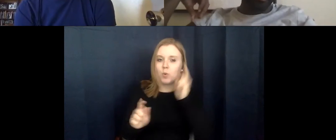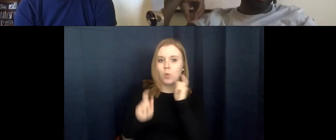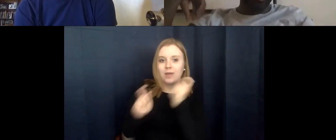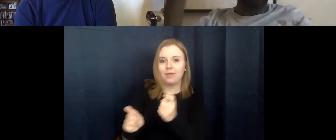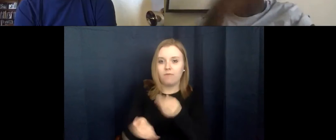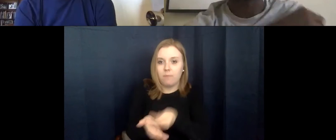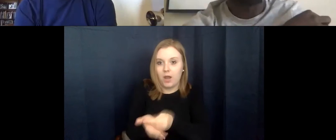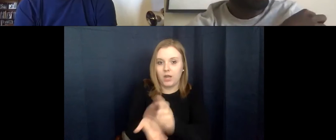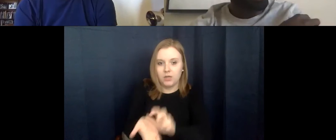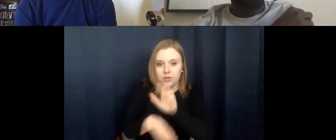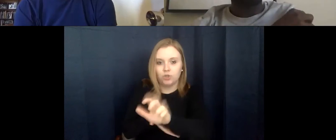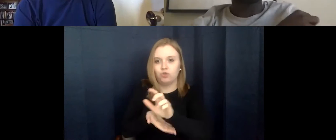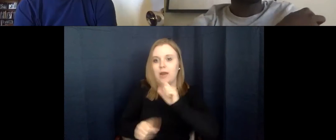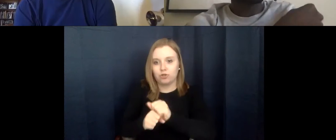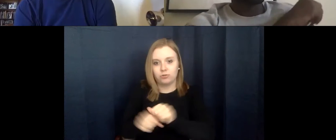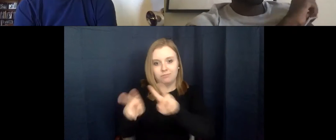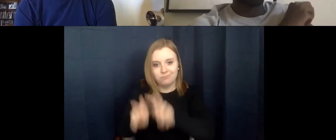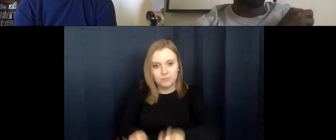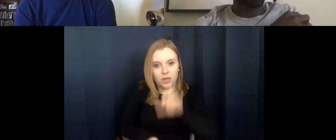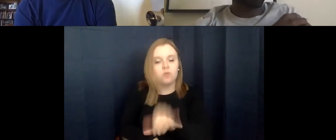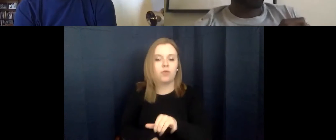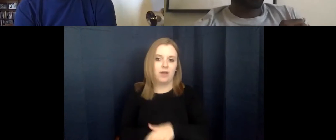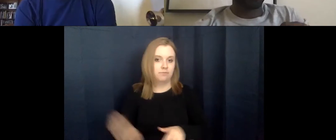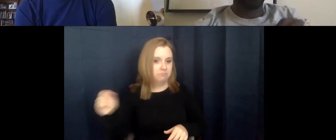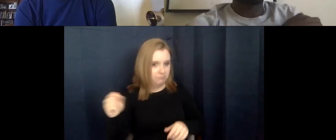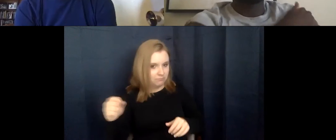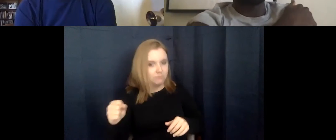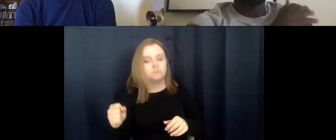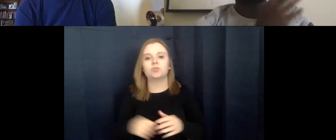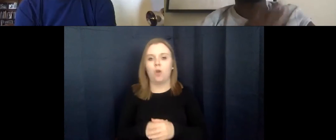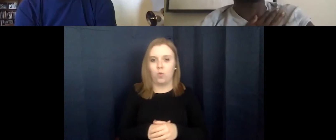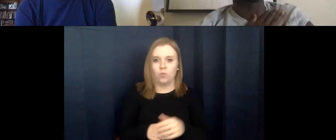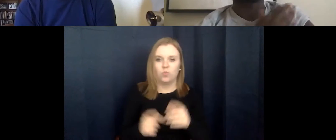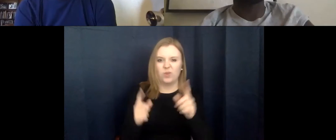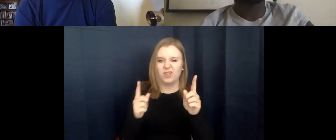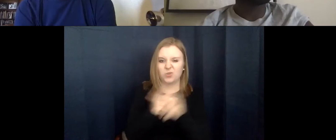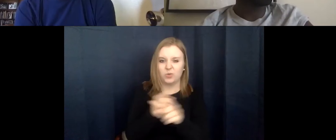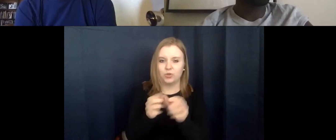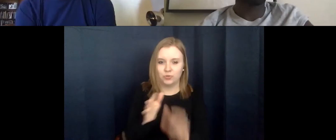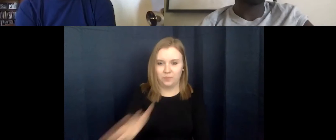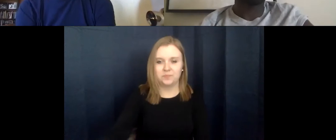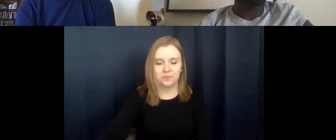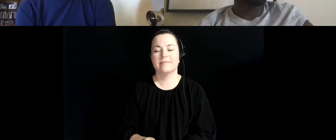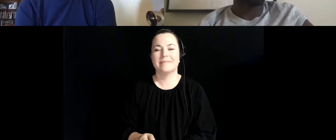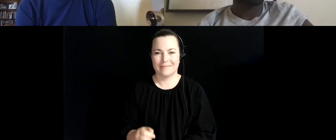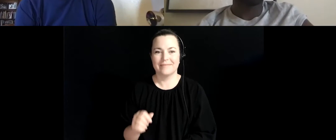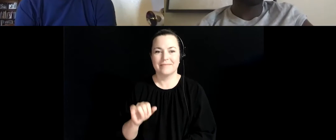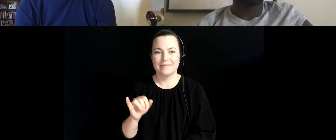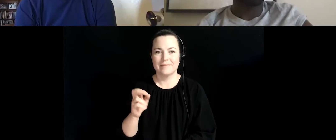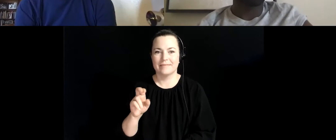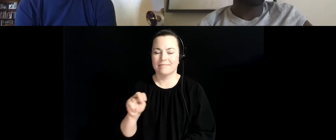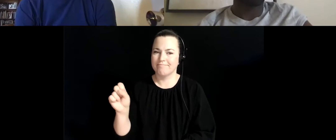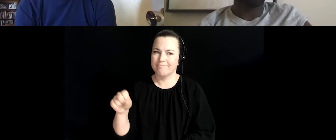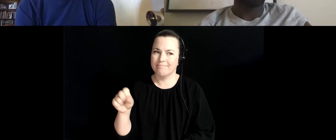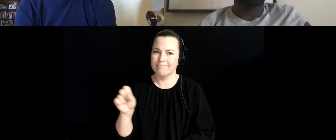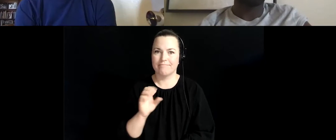it. So places like Sophienseele, Tanzfabrik, and now Radial System are all